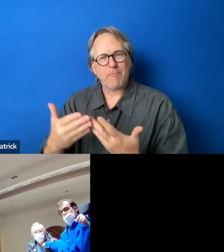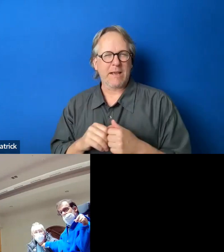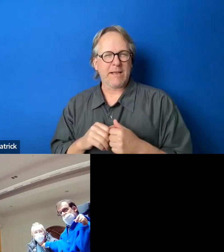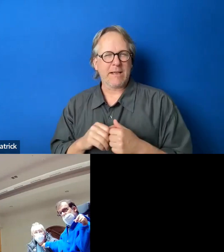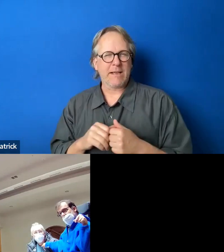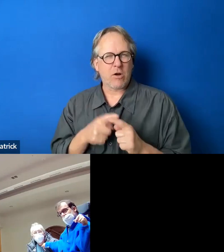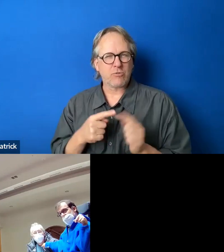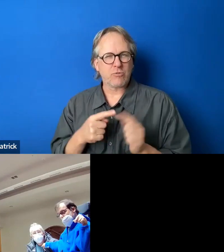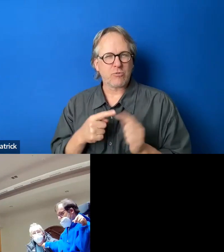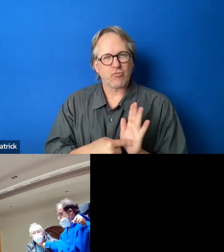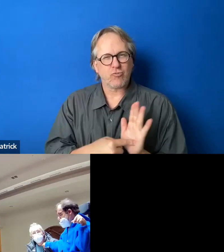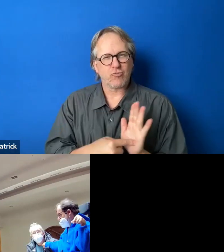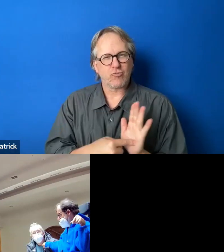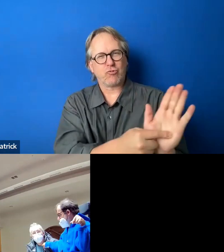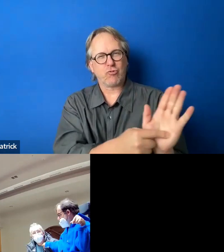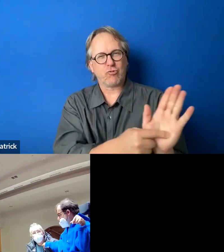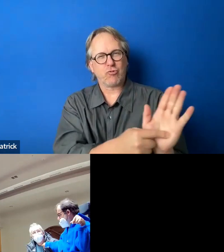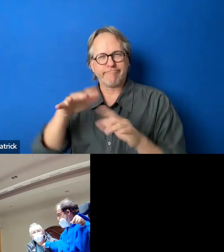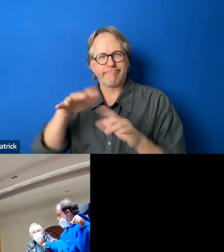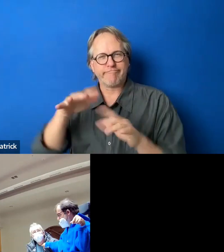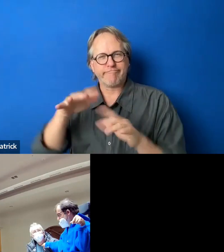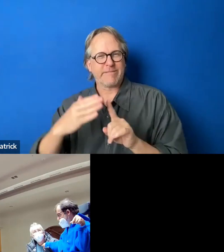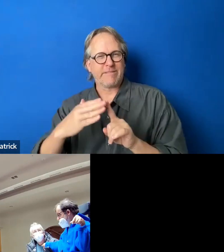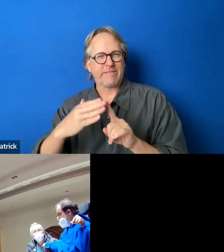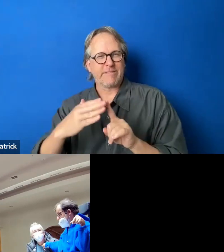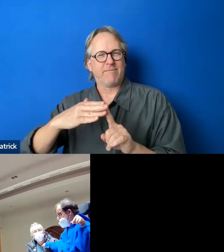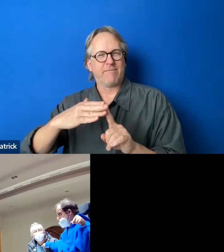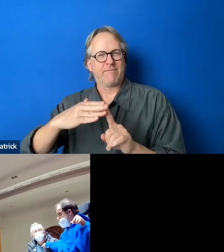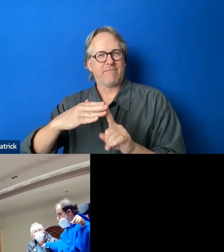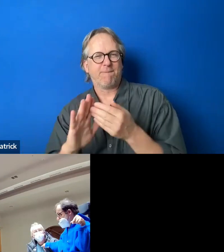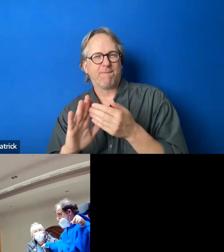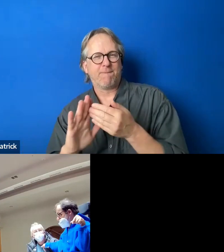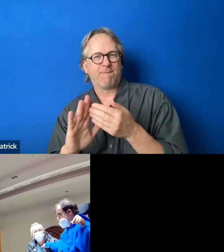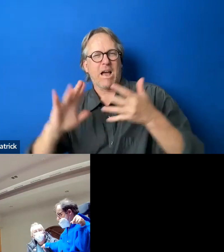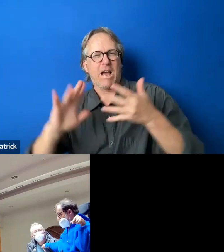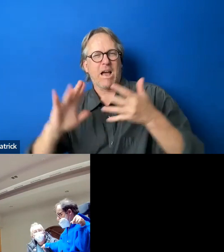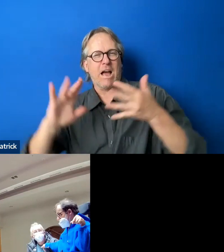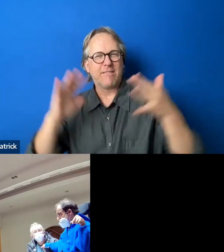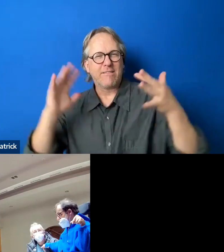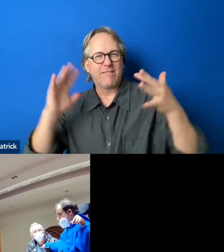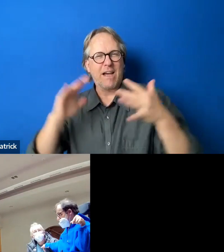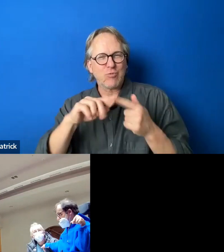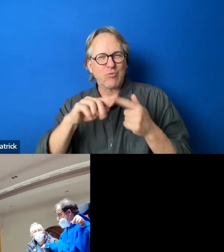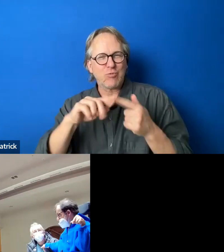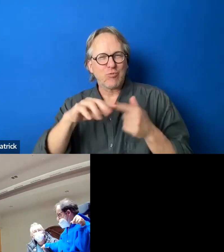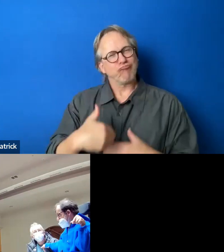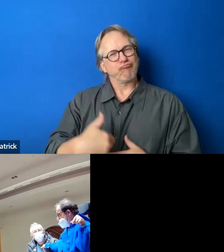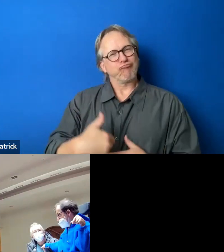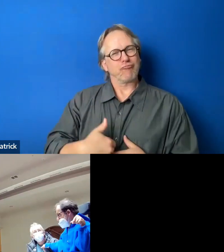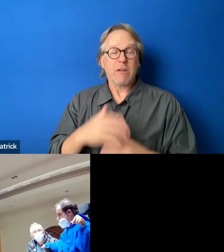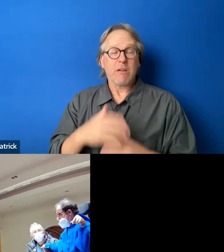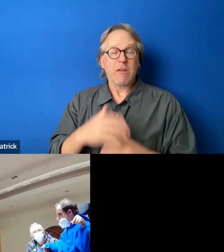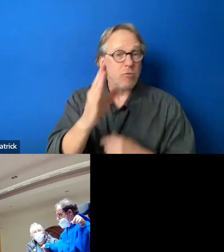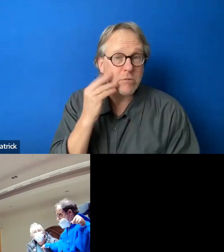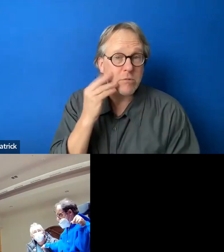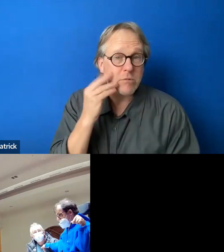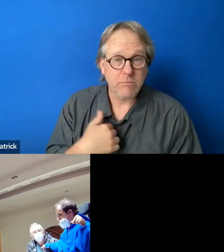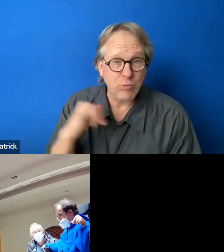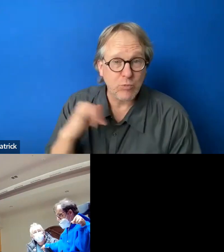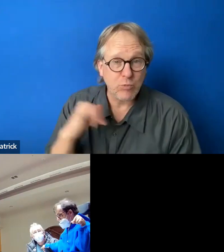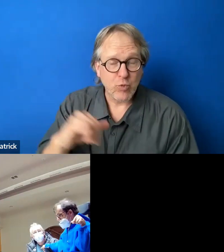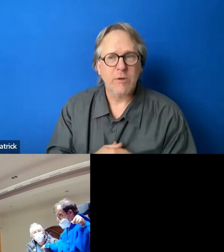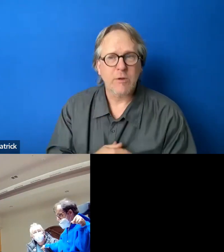because I don't know if you've had the experience, I have occasionally, of people want